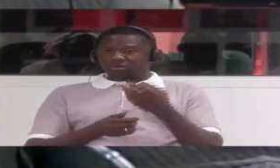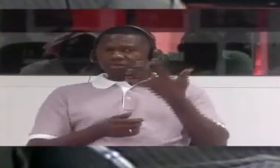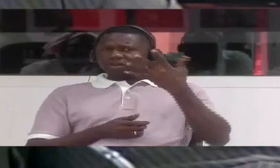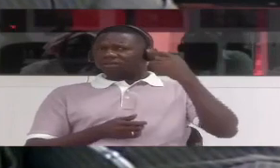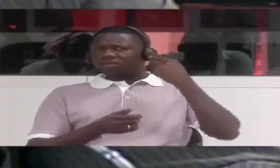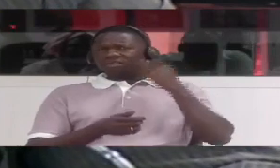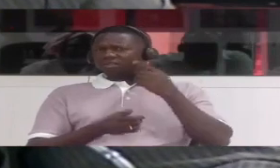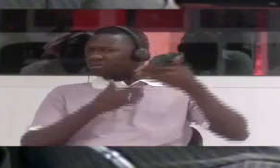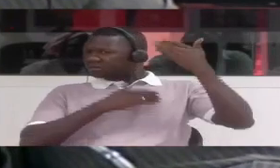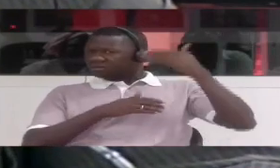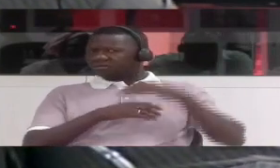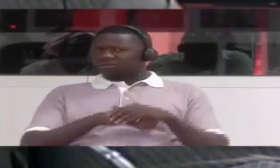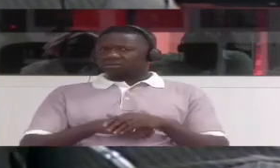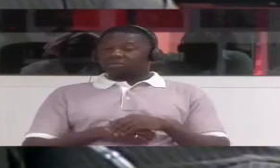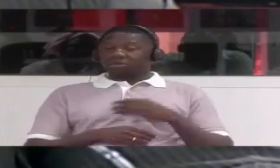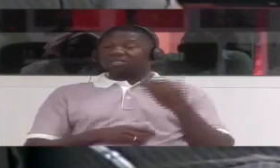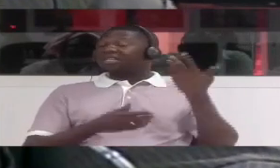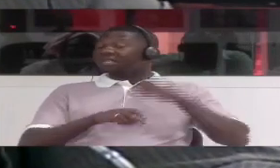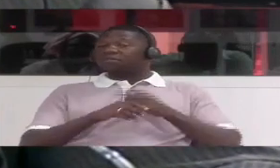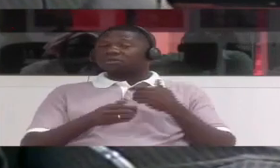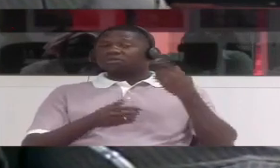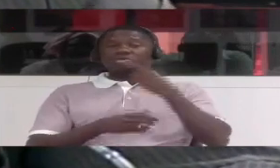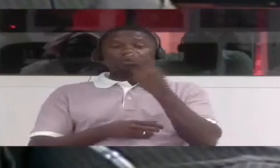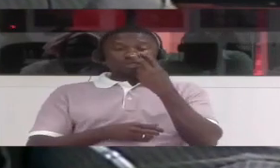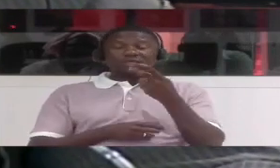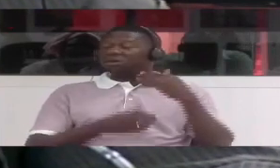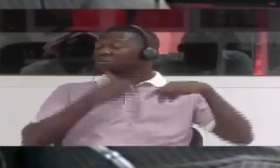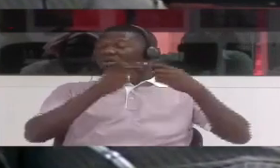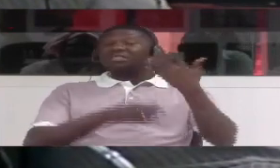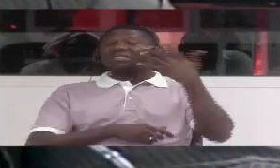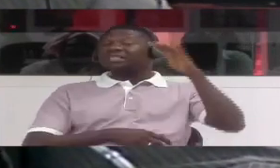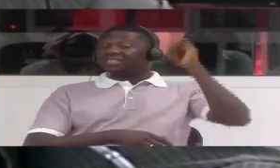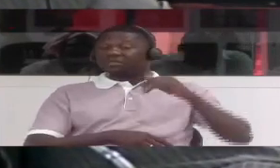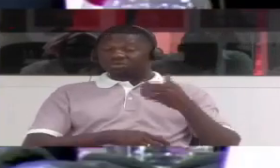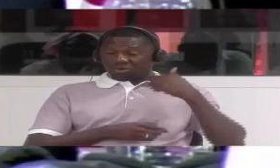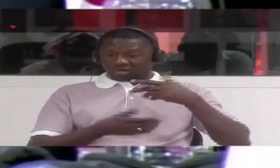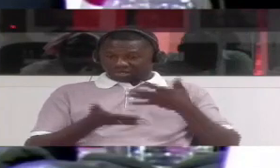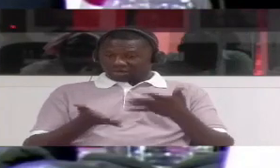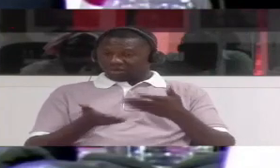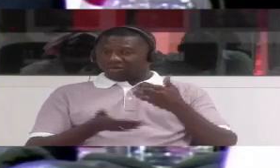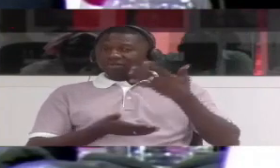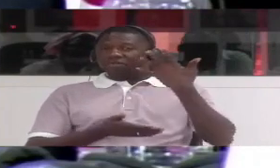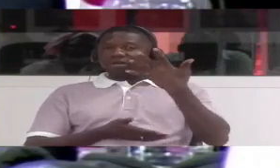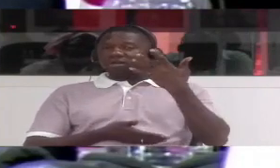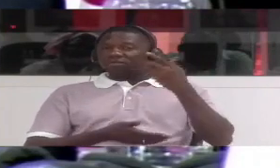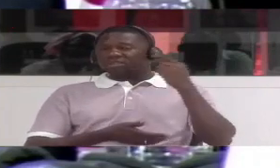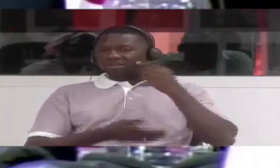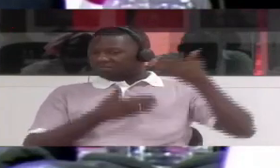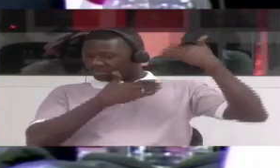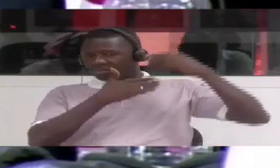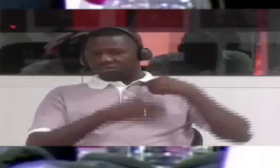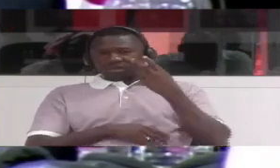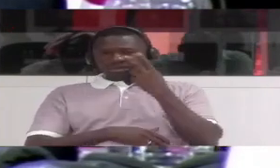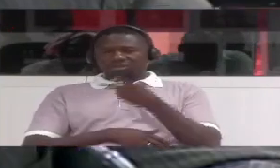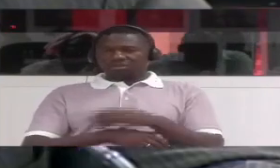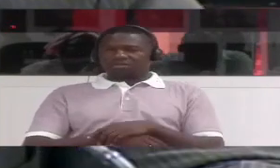I saw him there. I've not seen him in 10 years, but I saw him there. So he's serving. Do you know his current position? No, I don't know. He